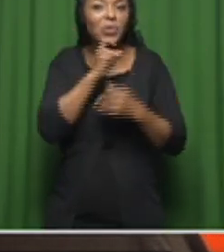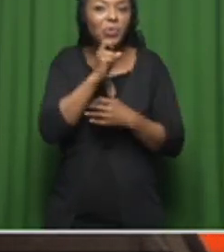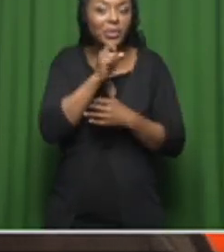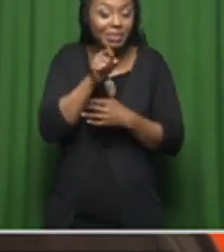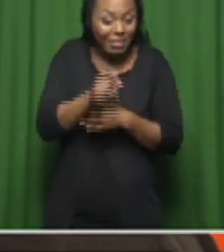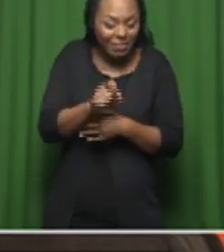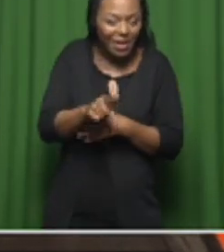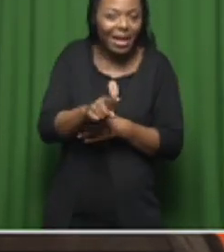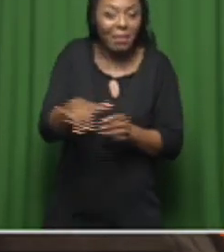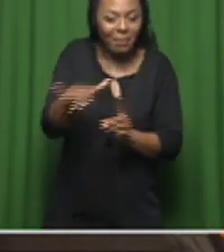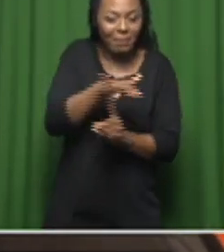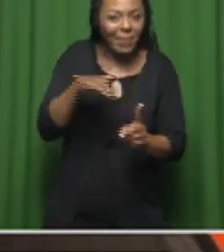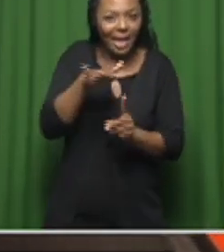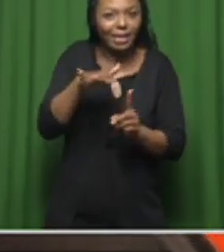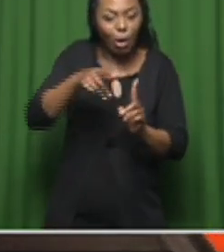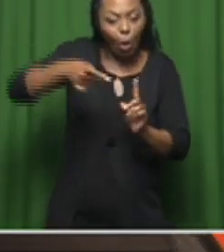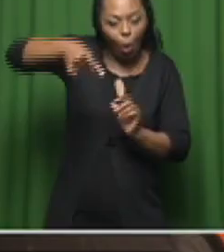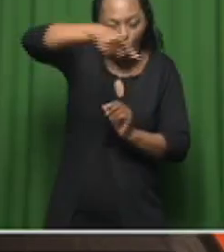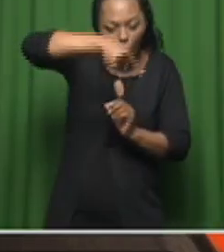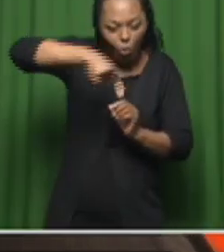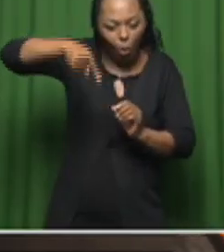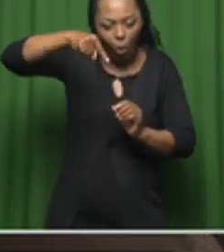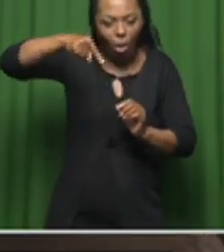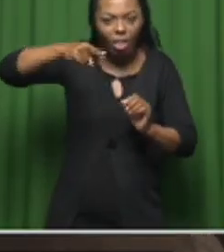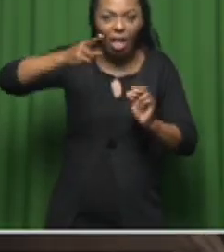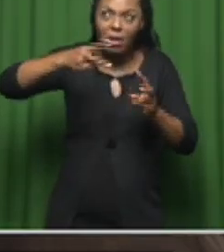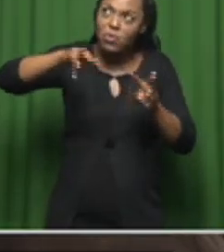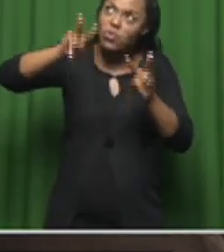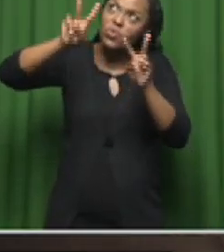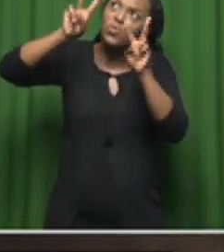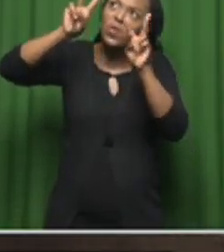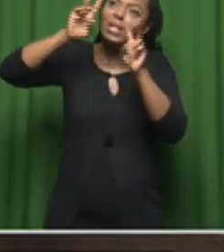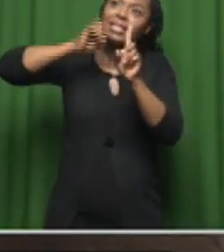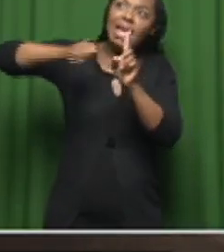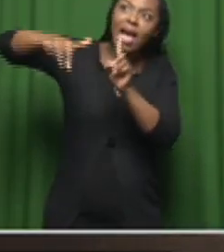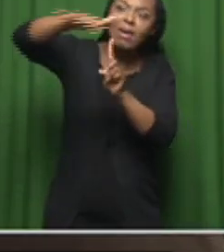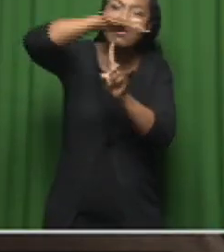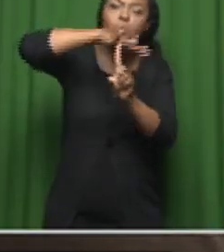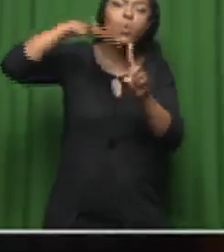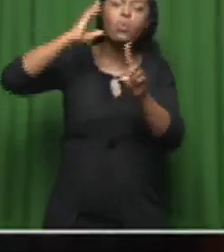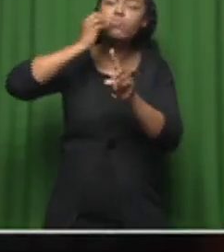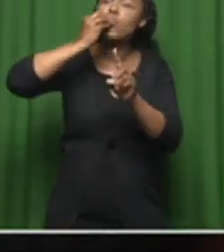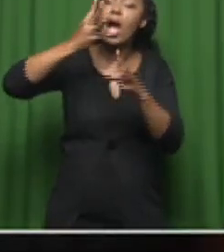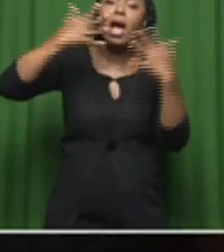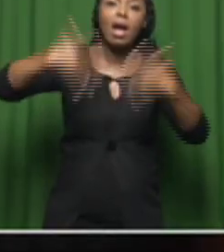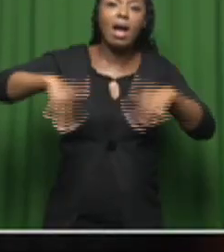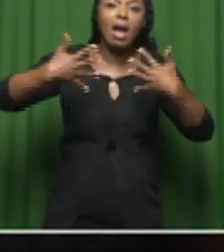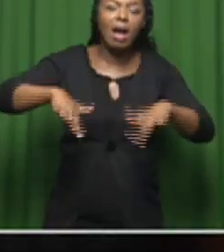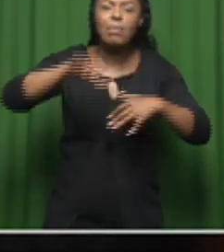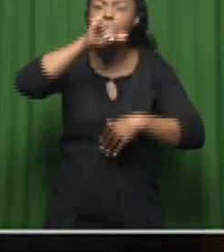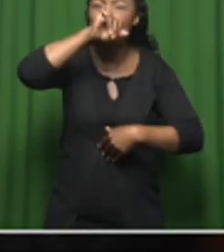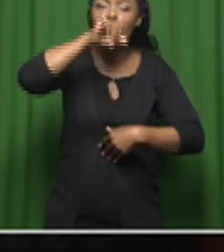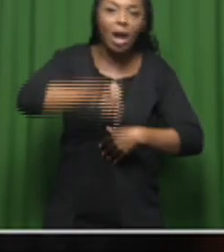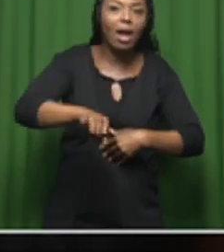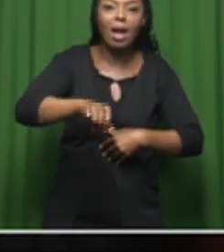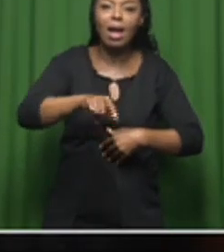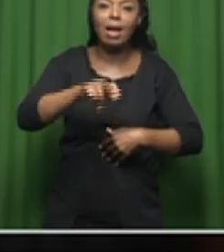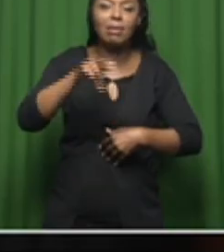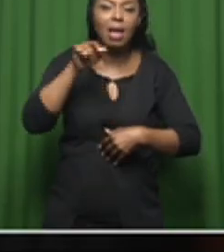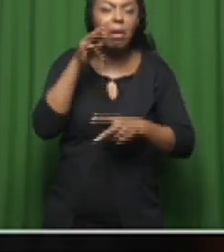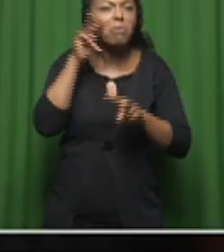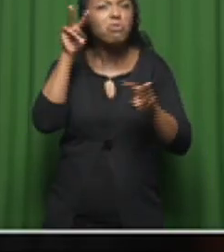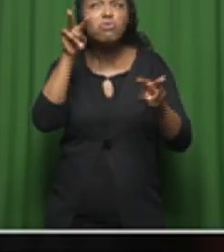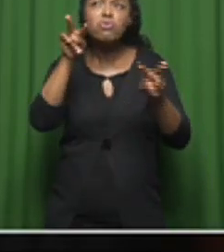They enjoy that. I mean, also the views, guys. The views amazing. I love the view. I remember there was this one time I woke up on a good